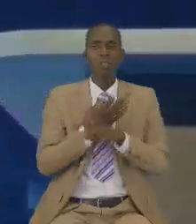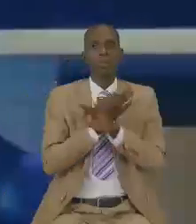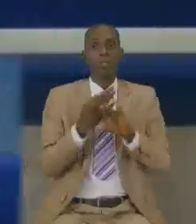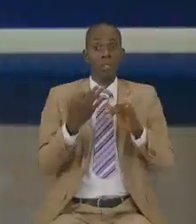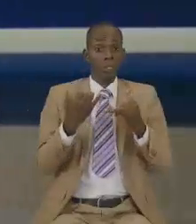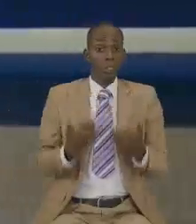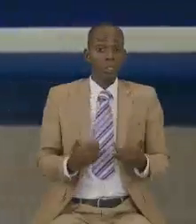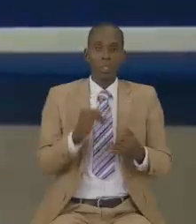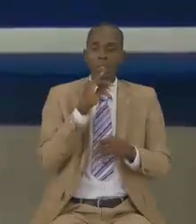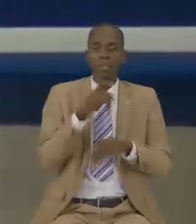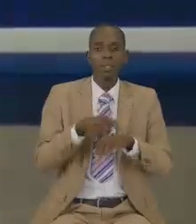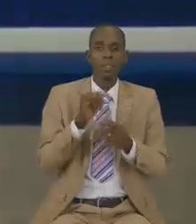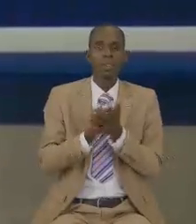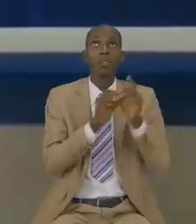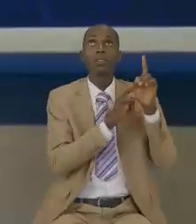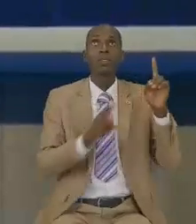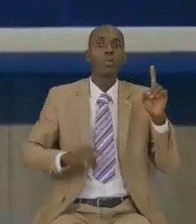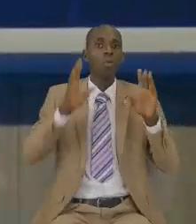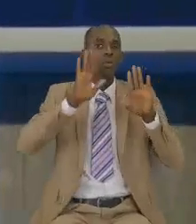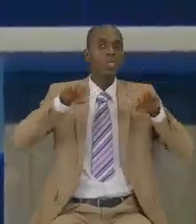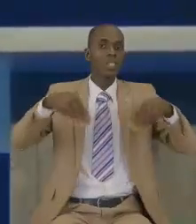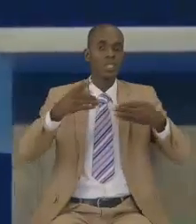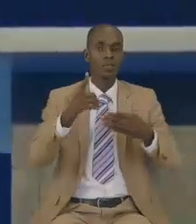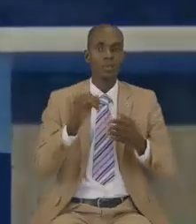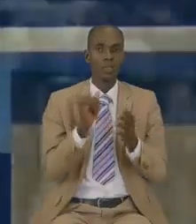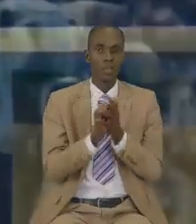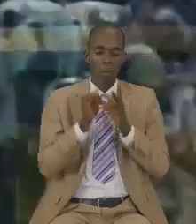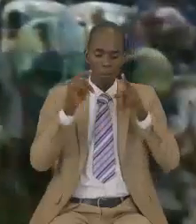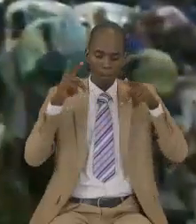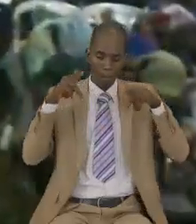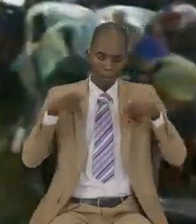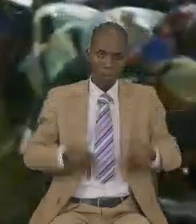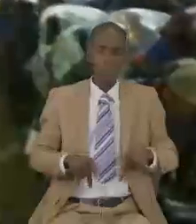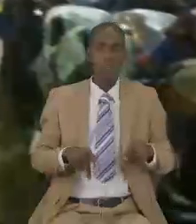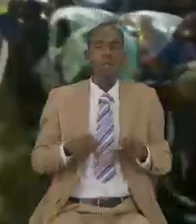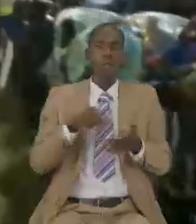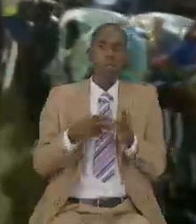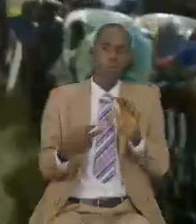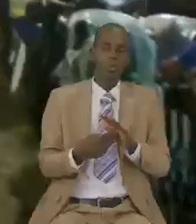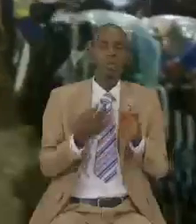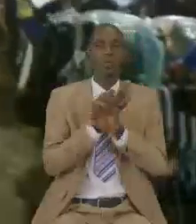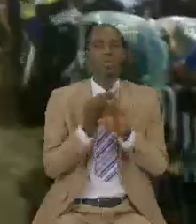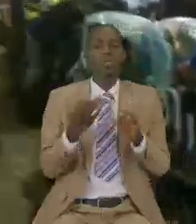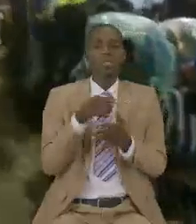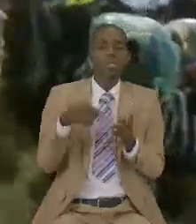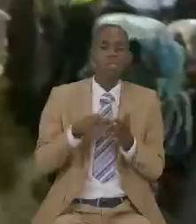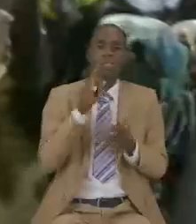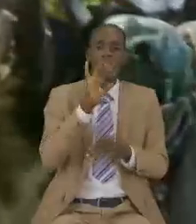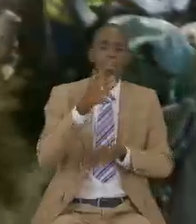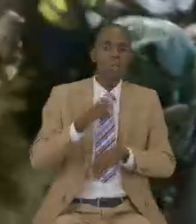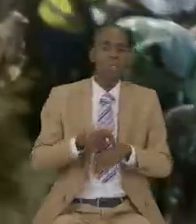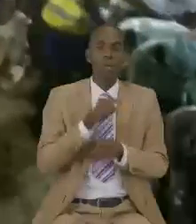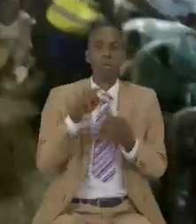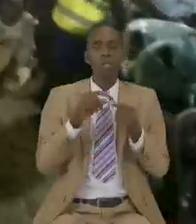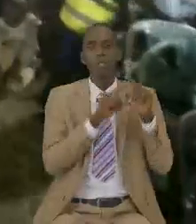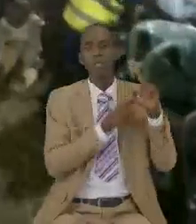moment when the Lord will give you that personal, purposeful freedom. This is your time when the Lord will give you